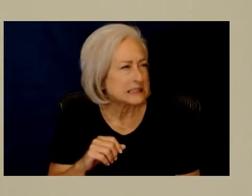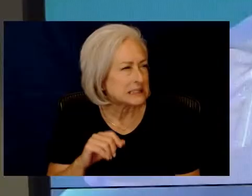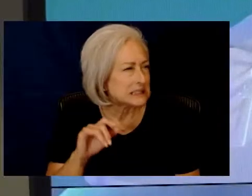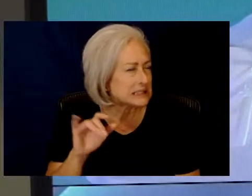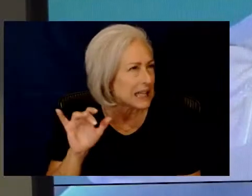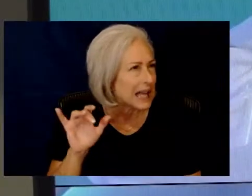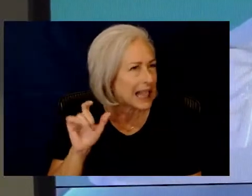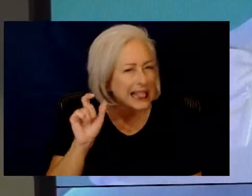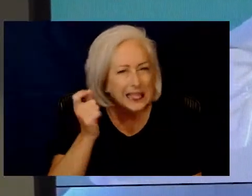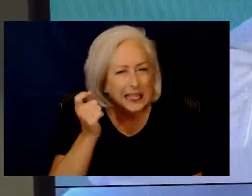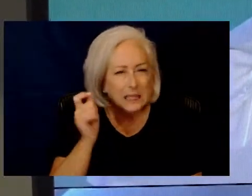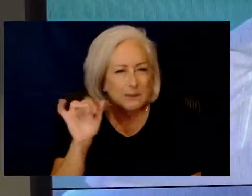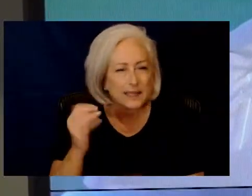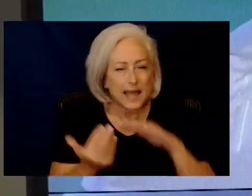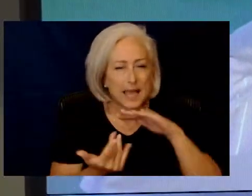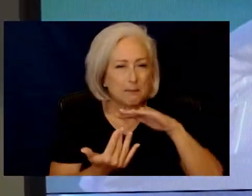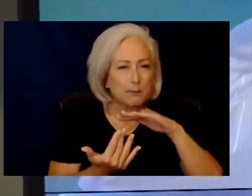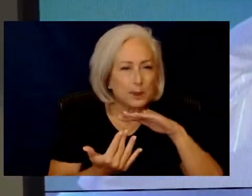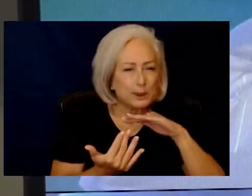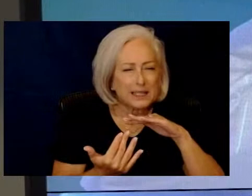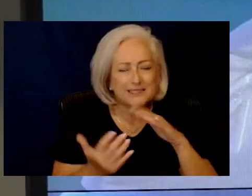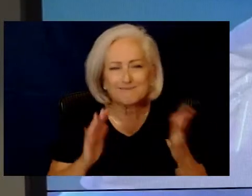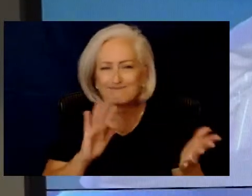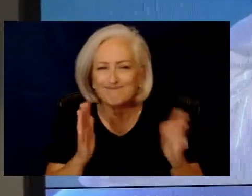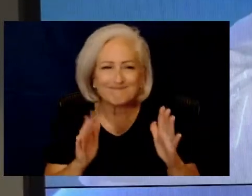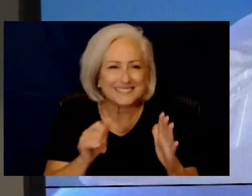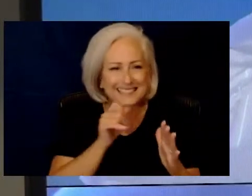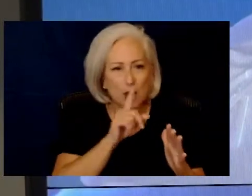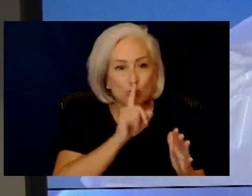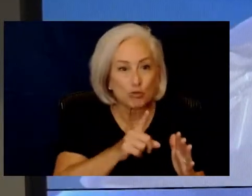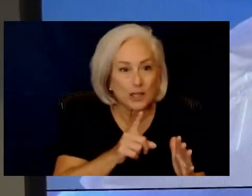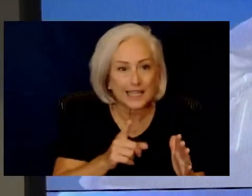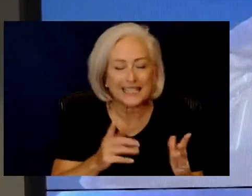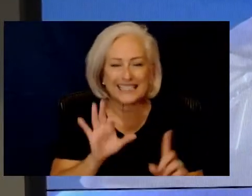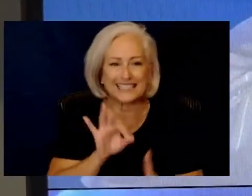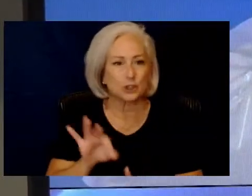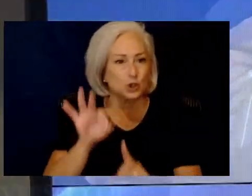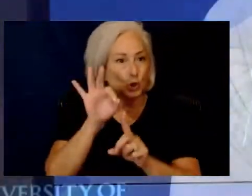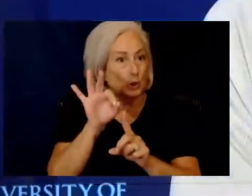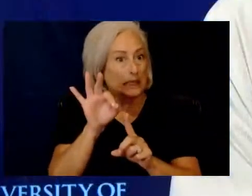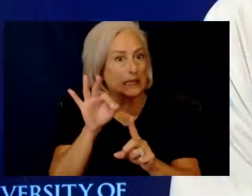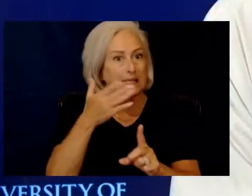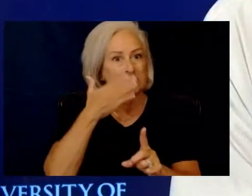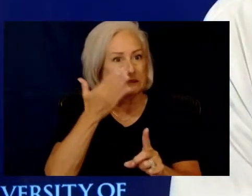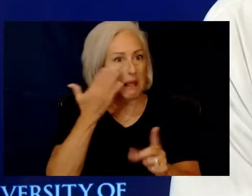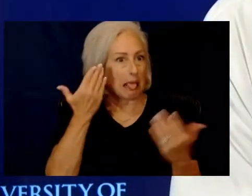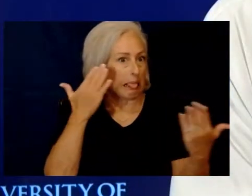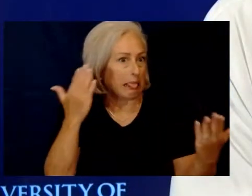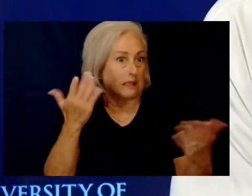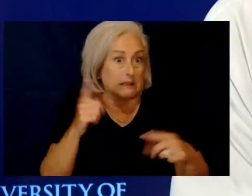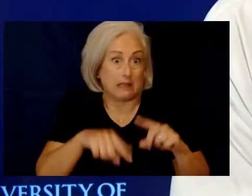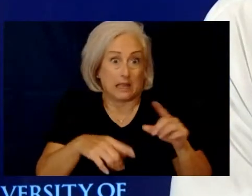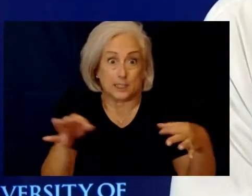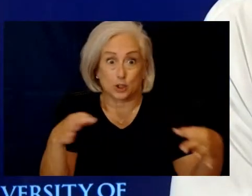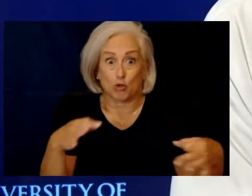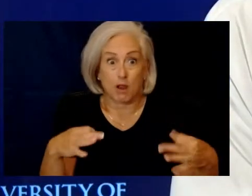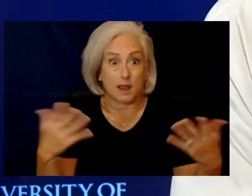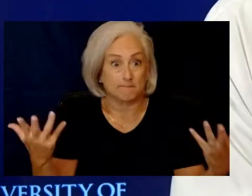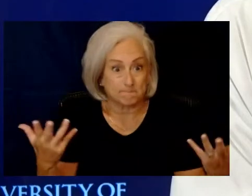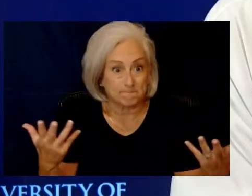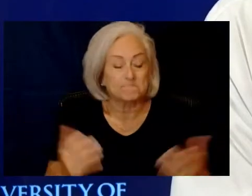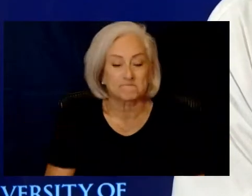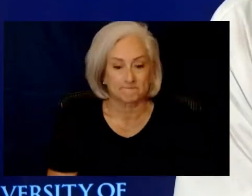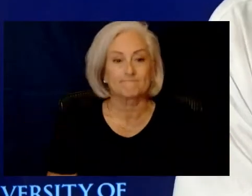really. It's such a unique smell, I can't really describe it. All right.